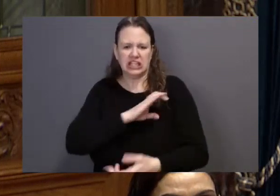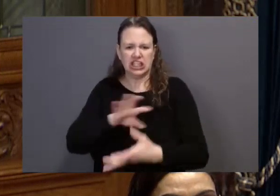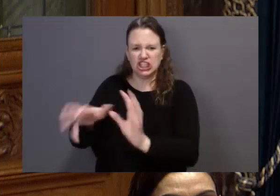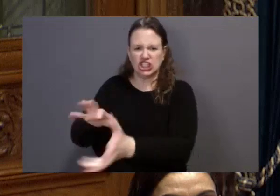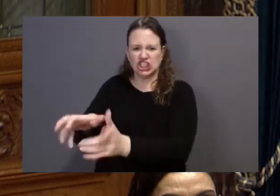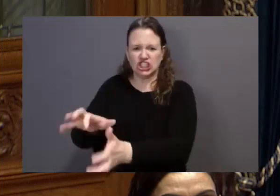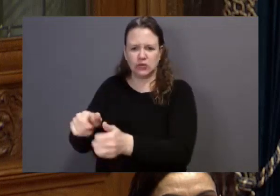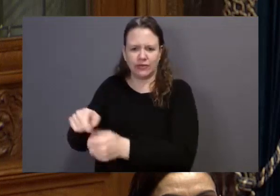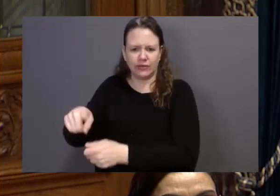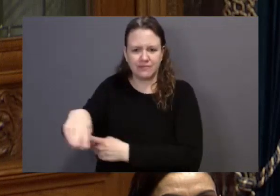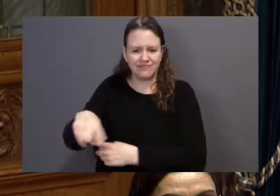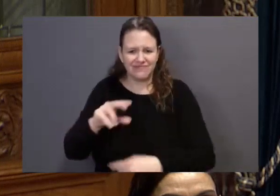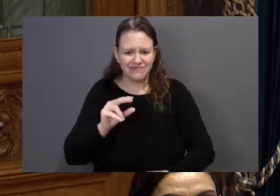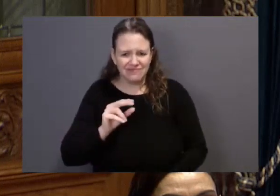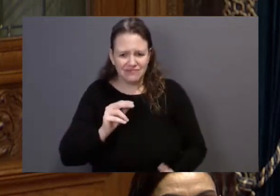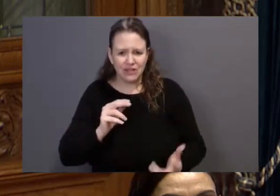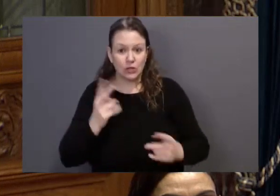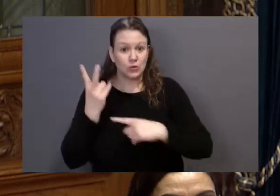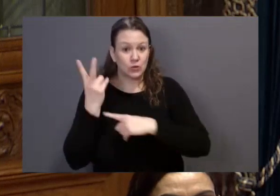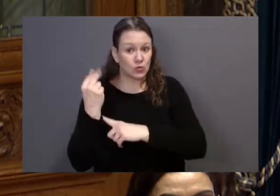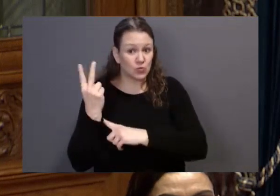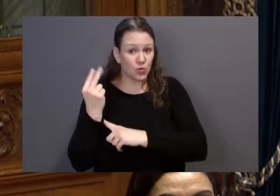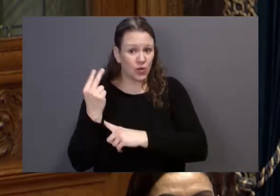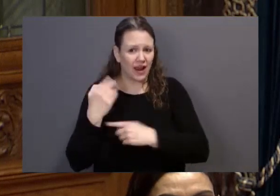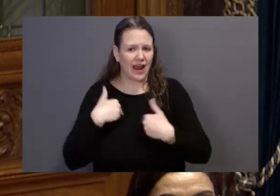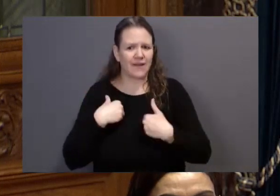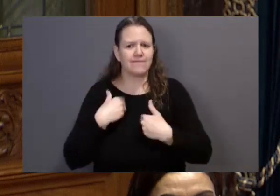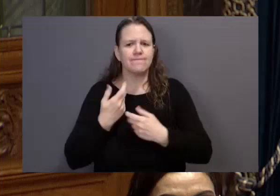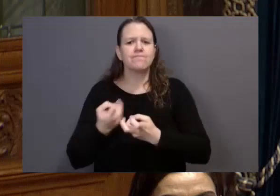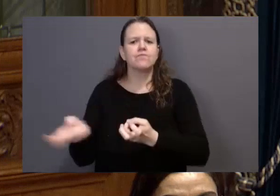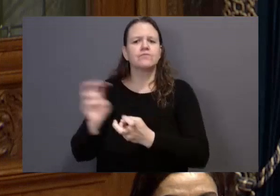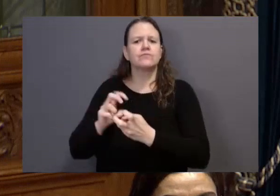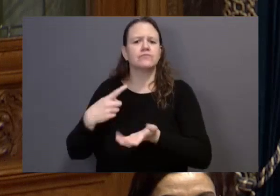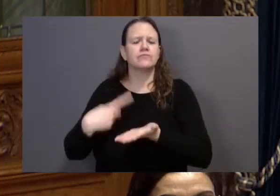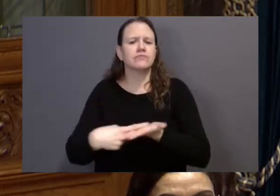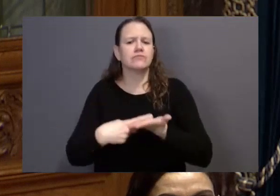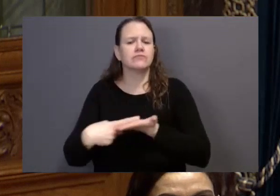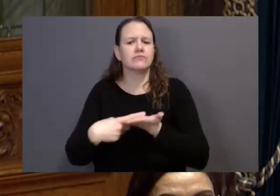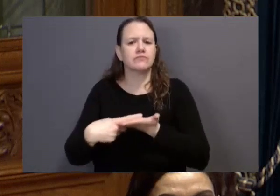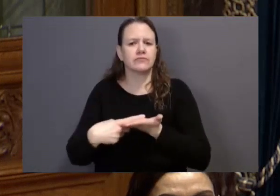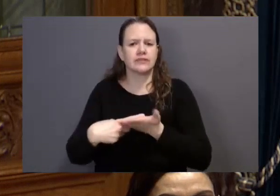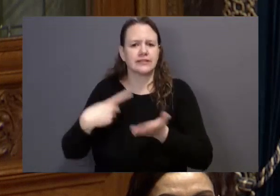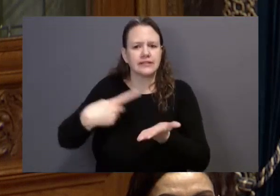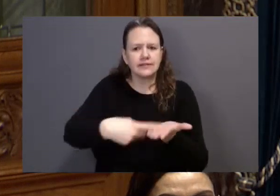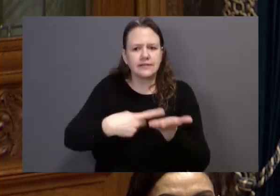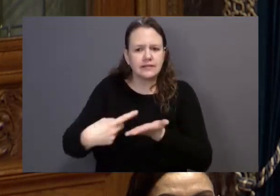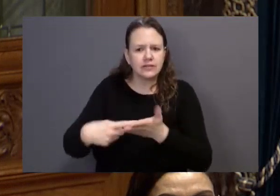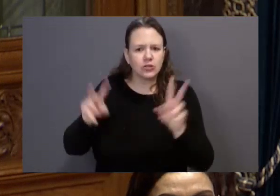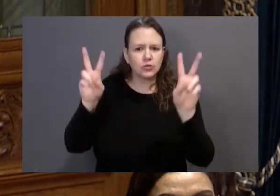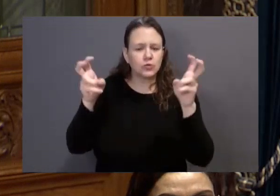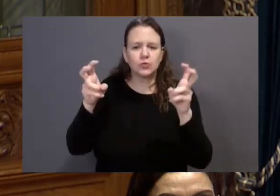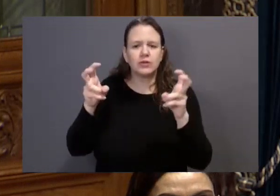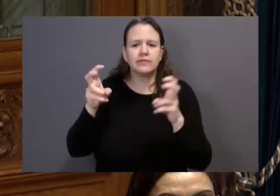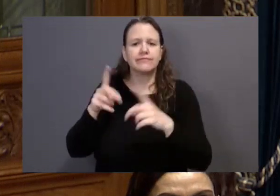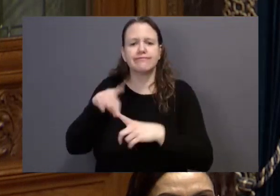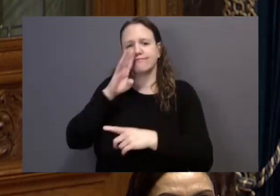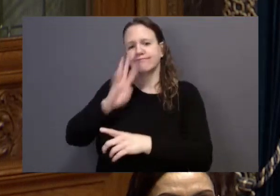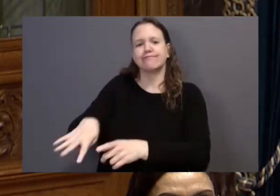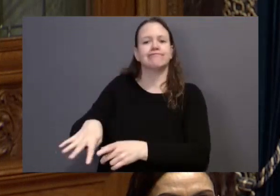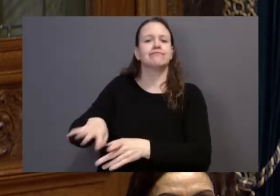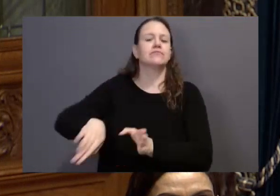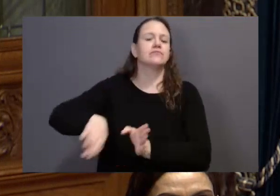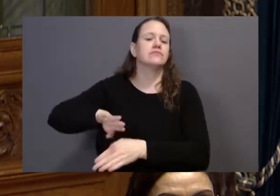jurisdictional concerns, but the Minister ignores good advice. Mr. Speaker, to the Minister of Public Safety, after receiving Mr. Sauvé's